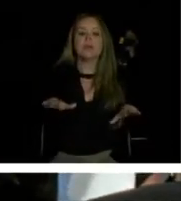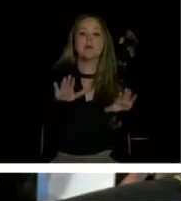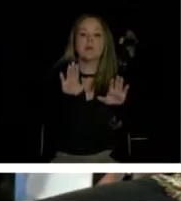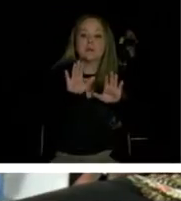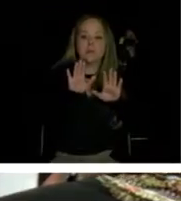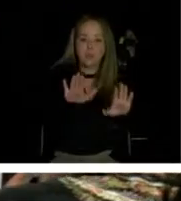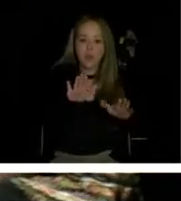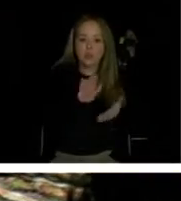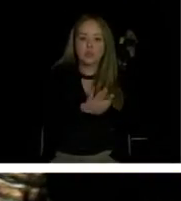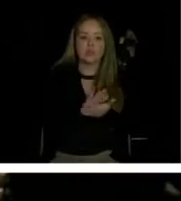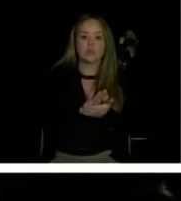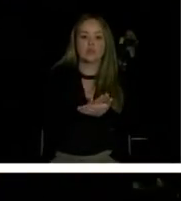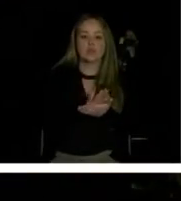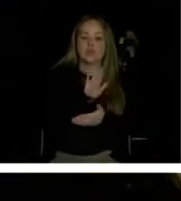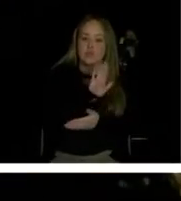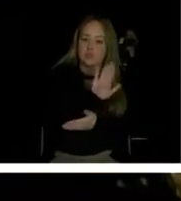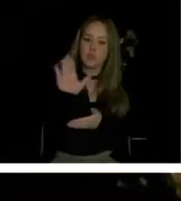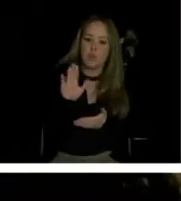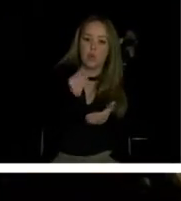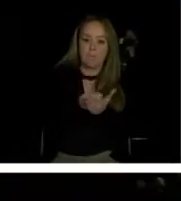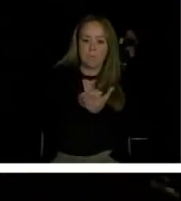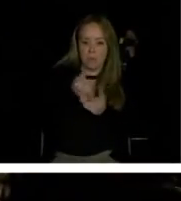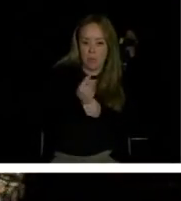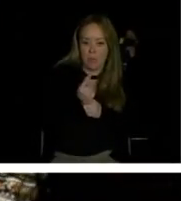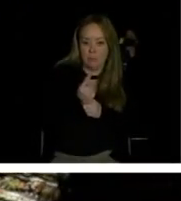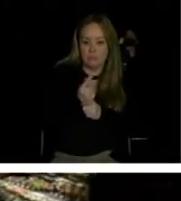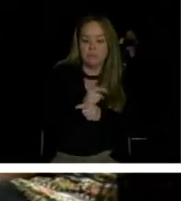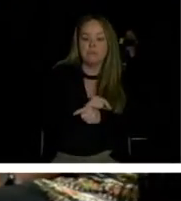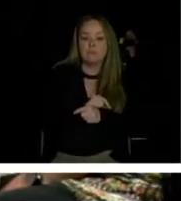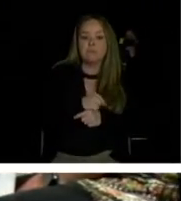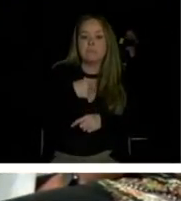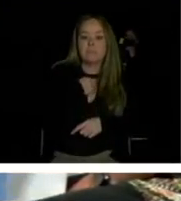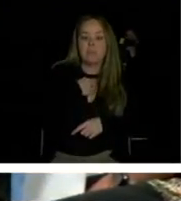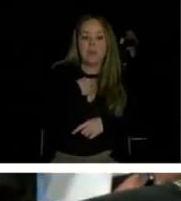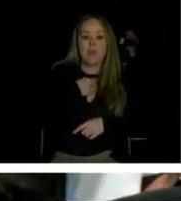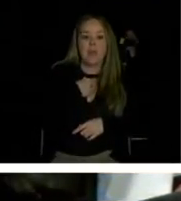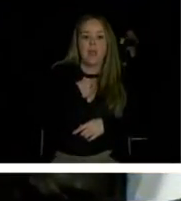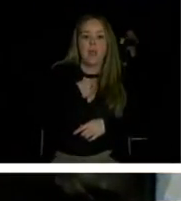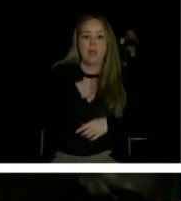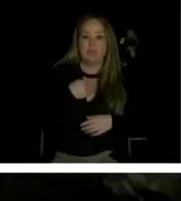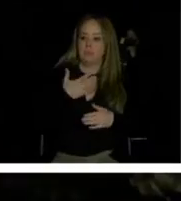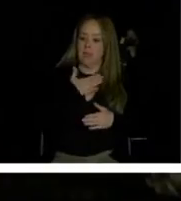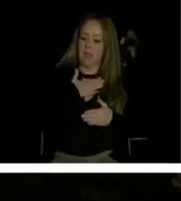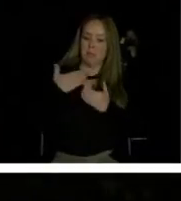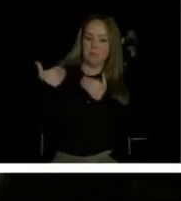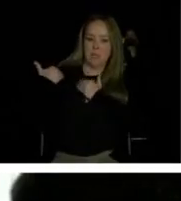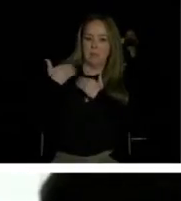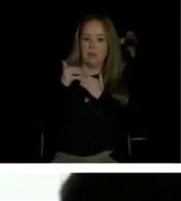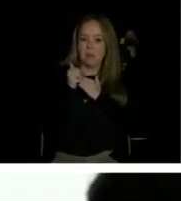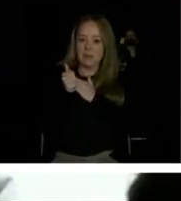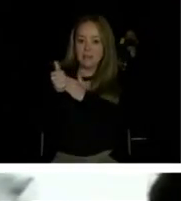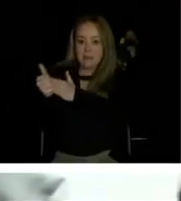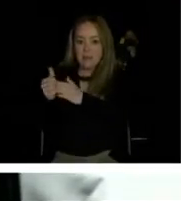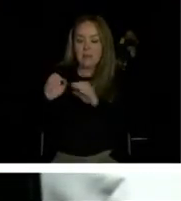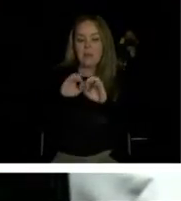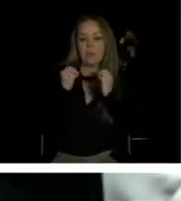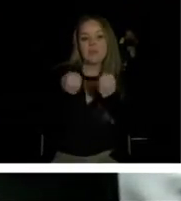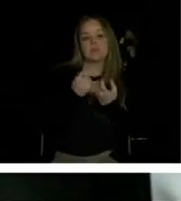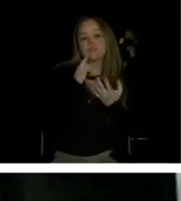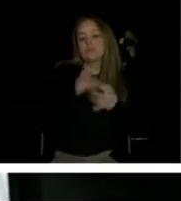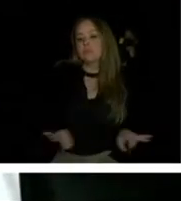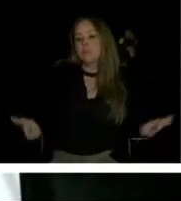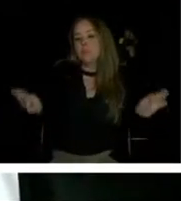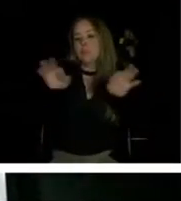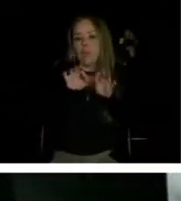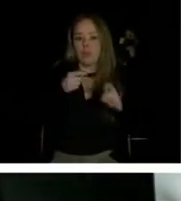your schools, your money, right? And I'm charged with the responsibility of leading the organization. So it's